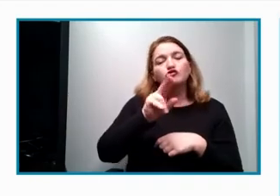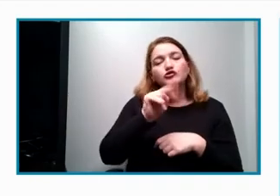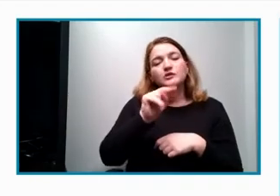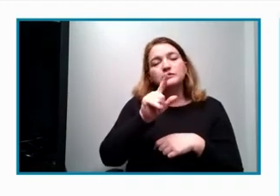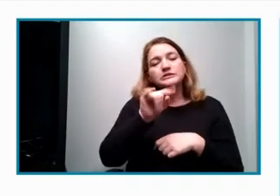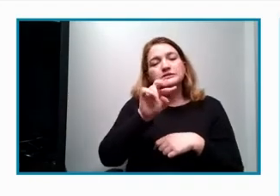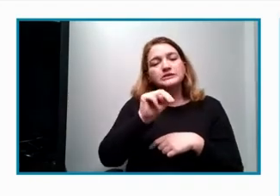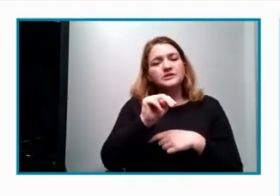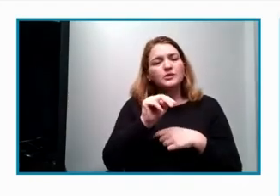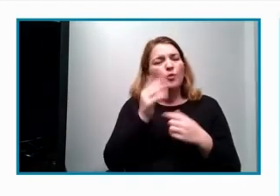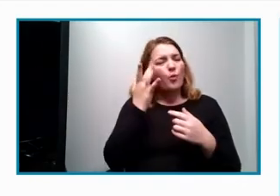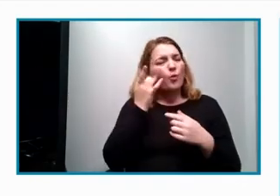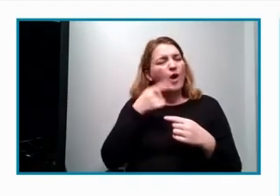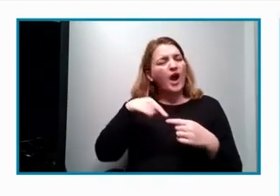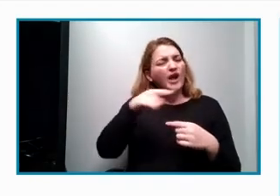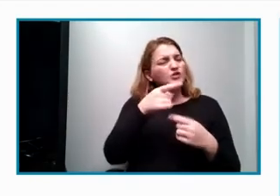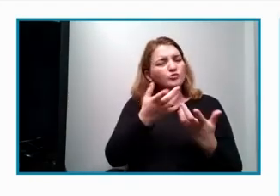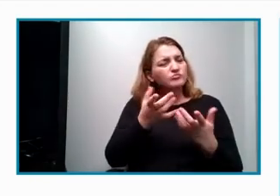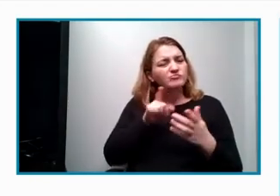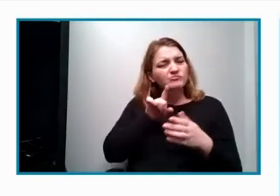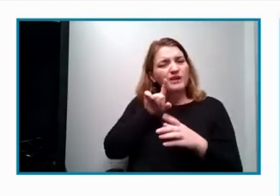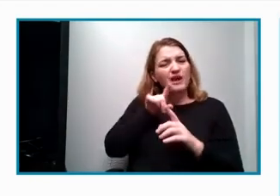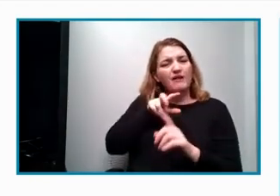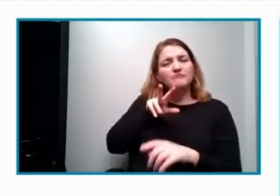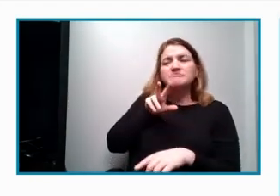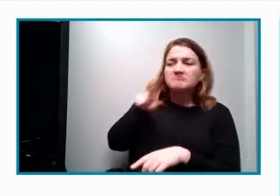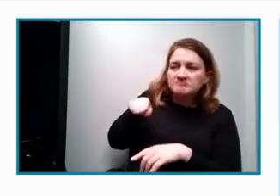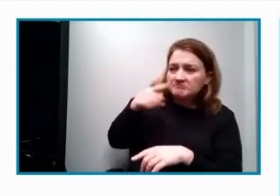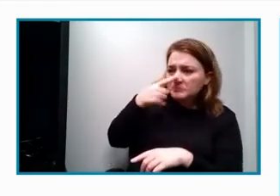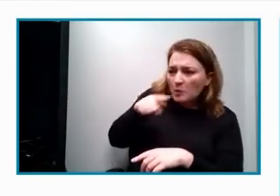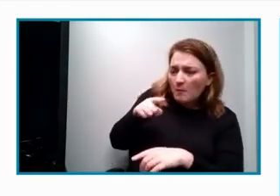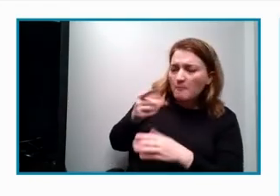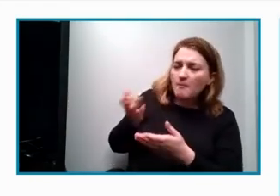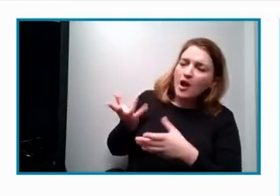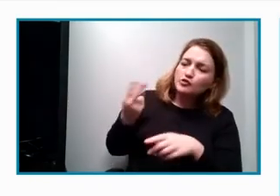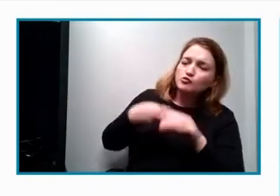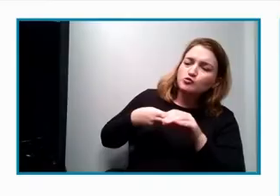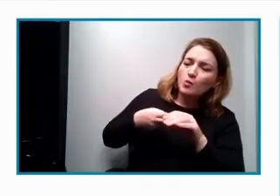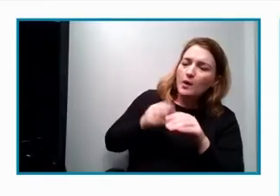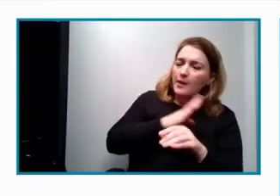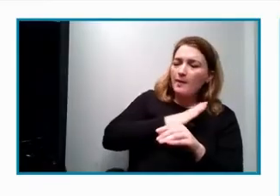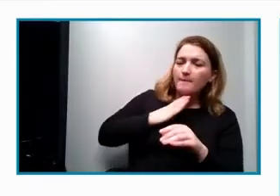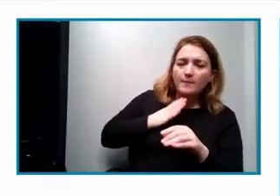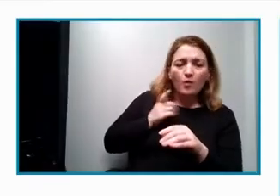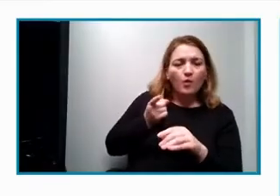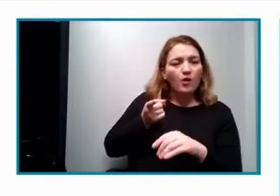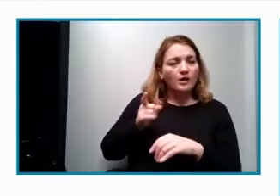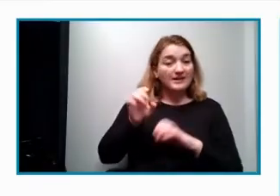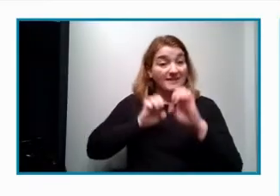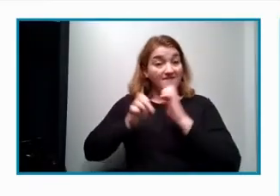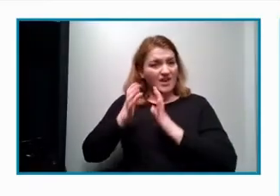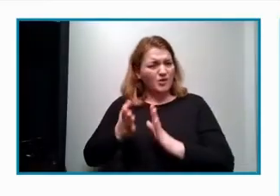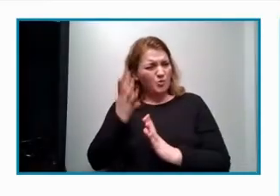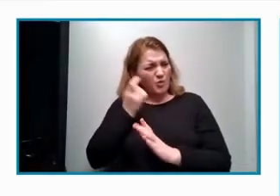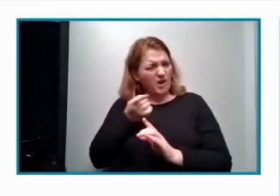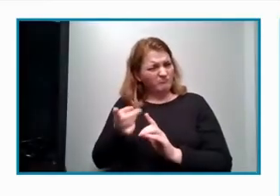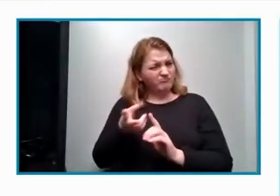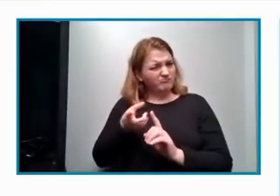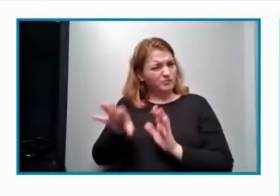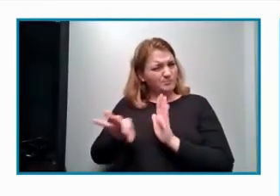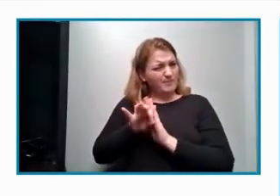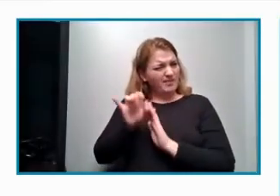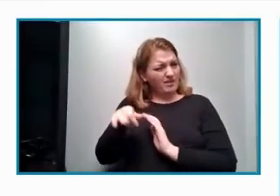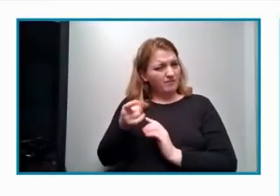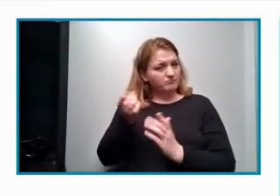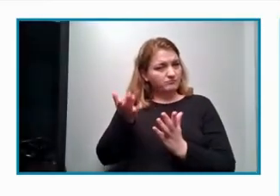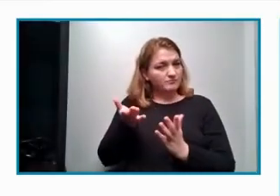We All ask an evaluator to be a board member, and what has been the benefit of that? Sure. Well, Taylor and So Say We All